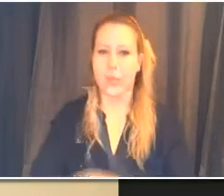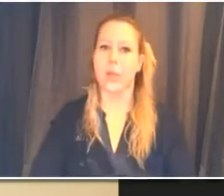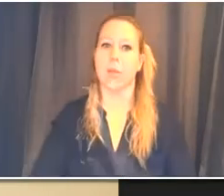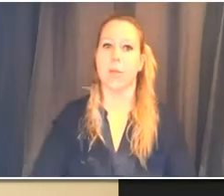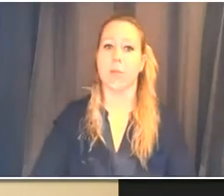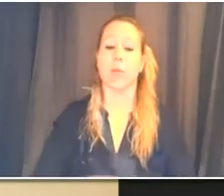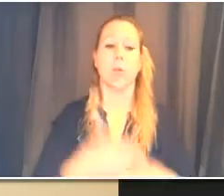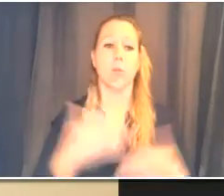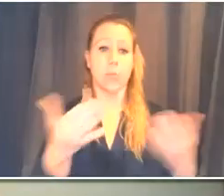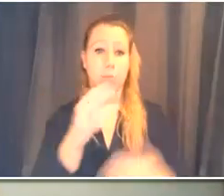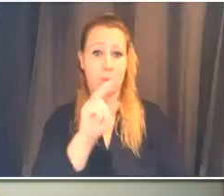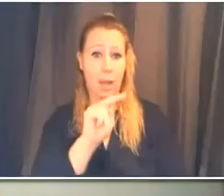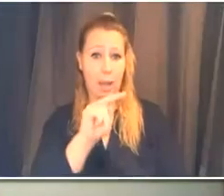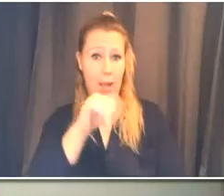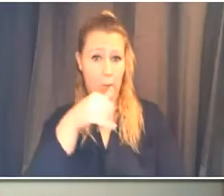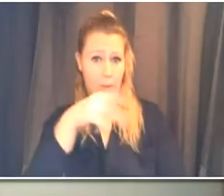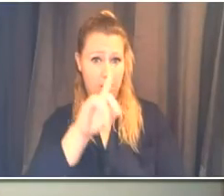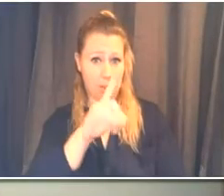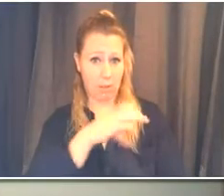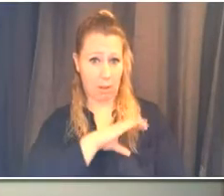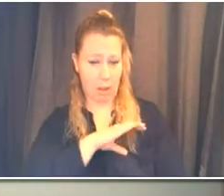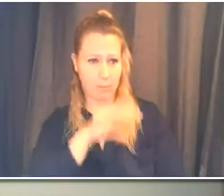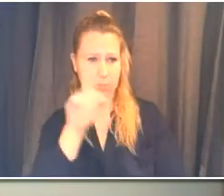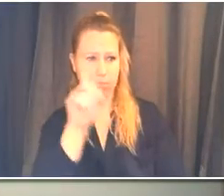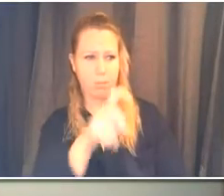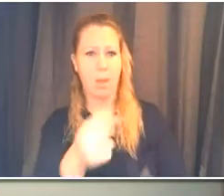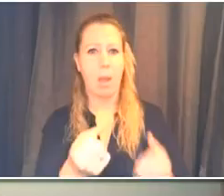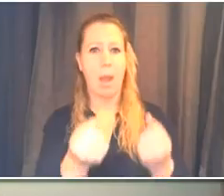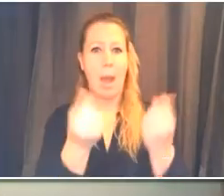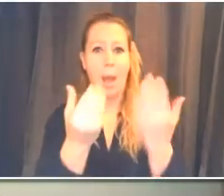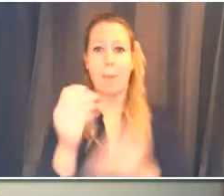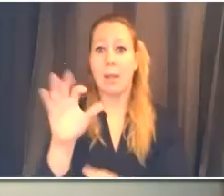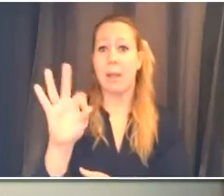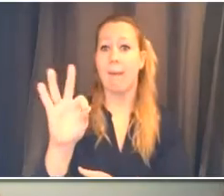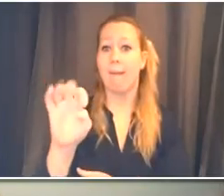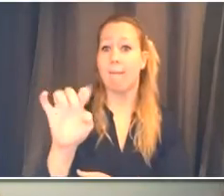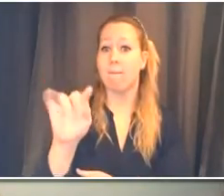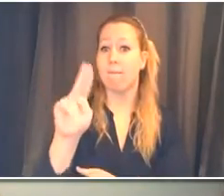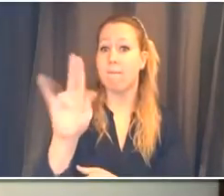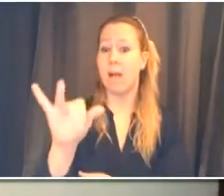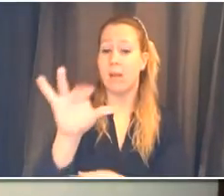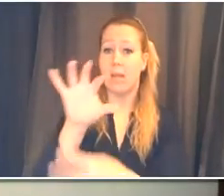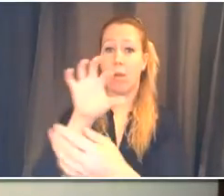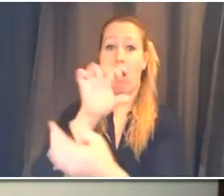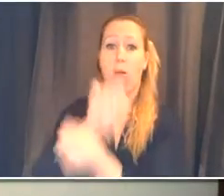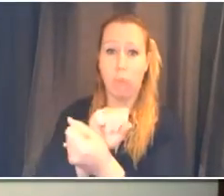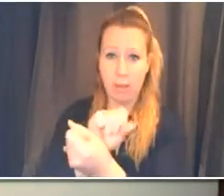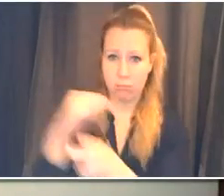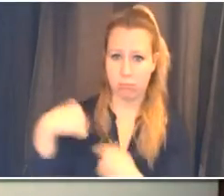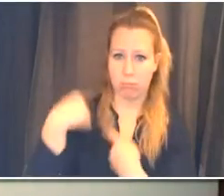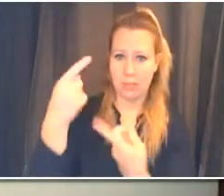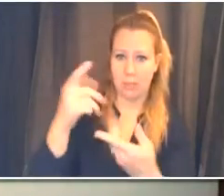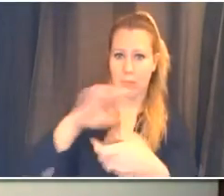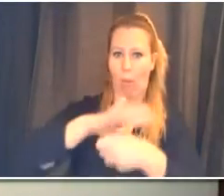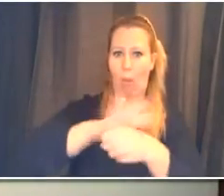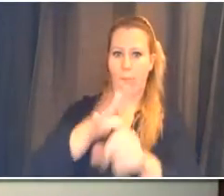begun all right since since uh the current 28 day period we have